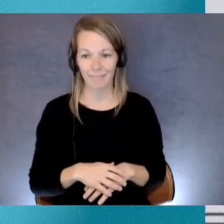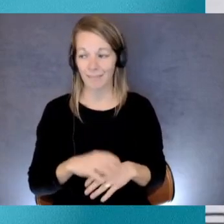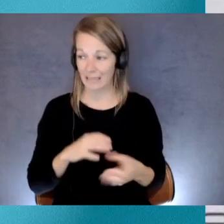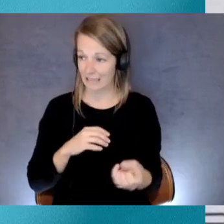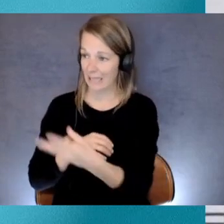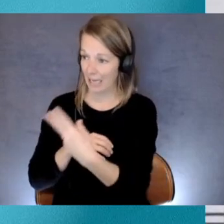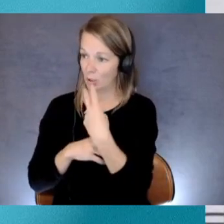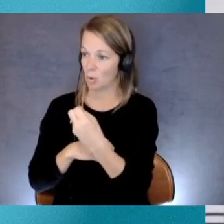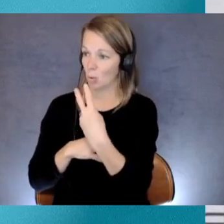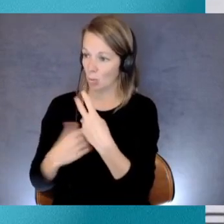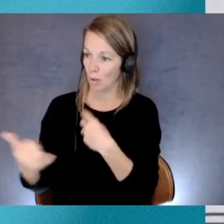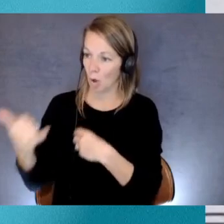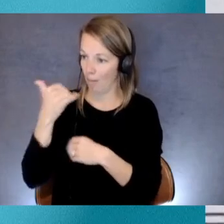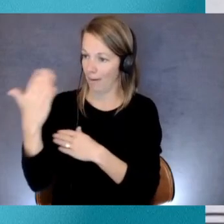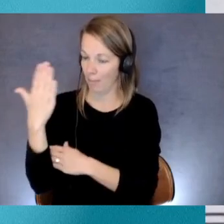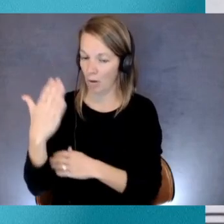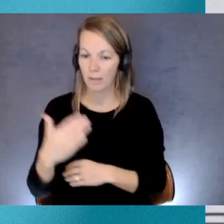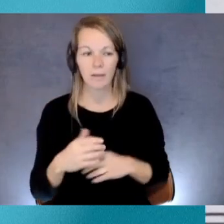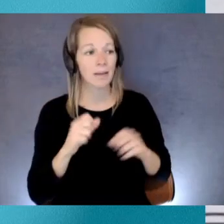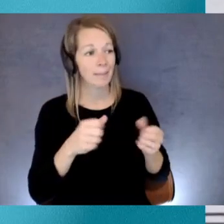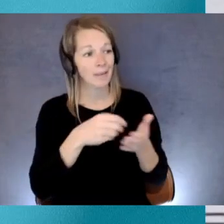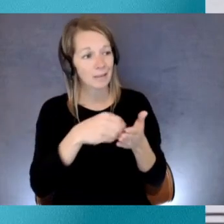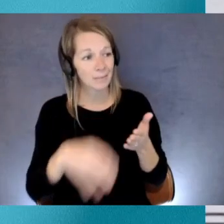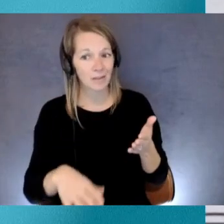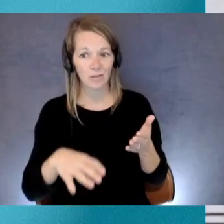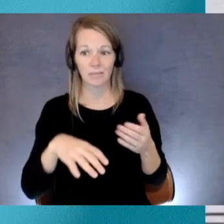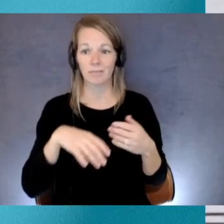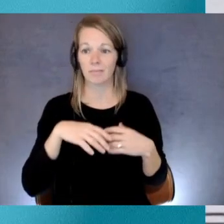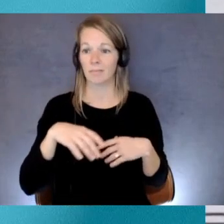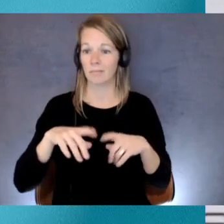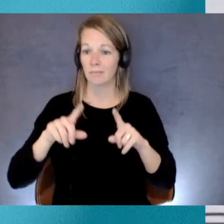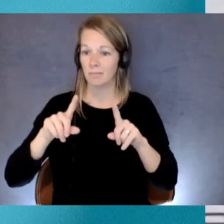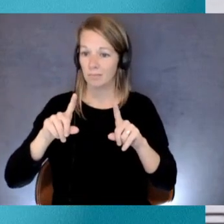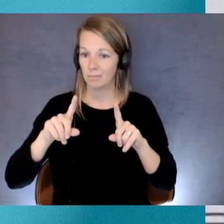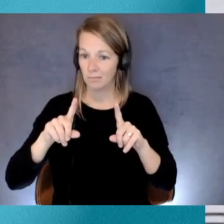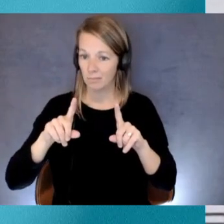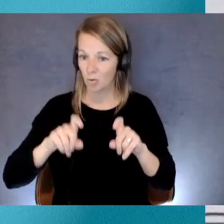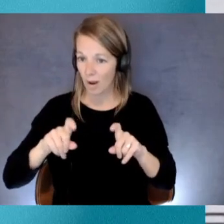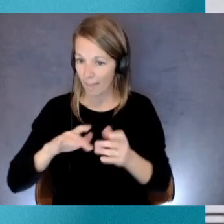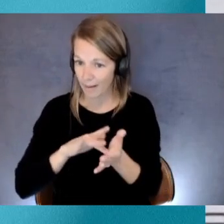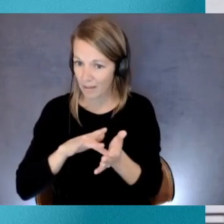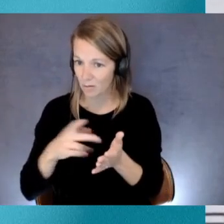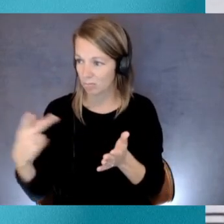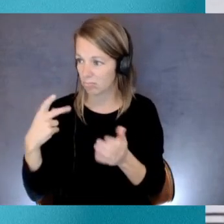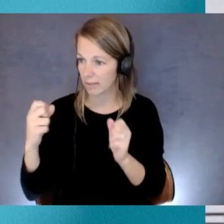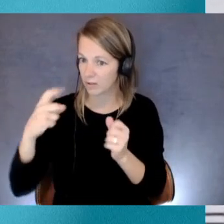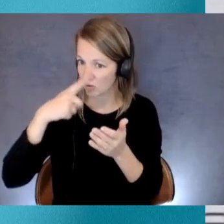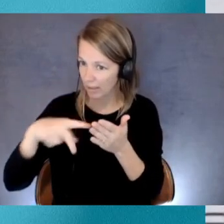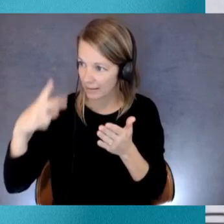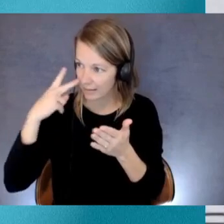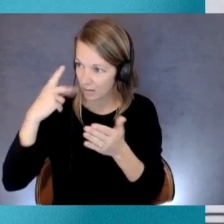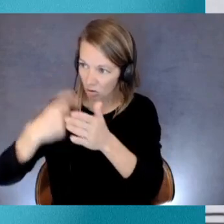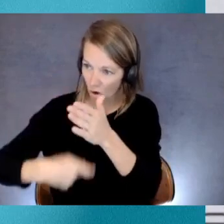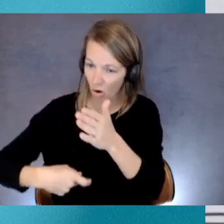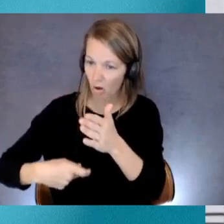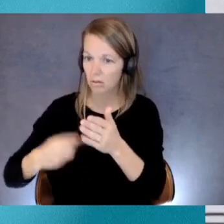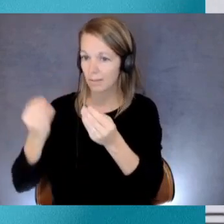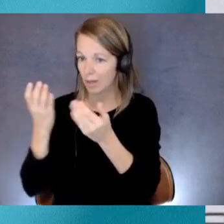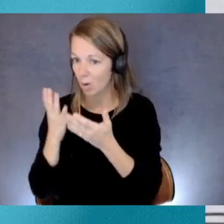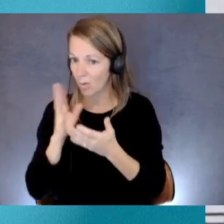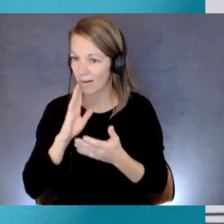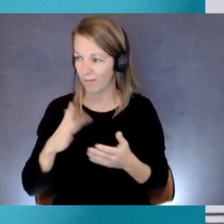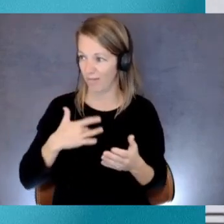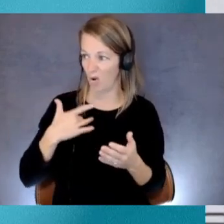That's wonderful. This can be inexpensive and a trial medication, and you or we can check and see how much your cost will be. Let me know if there's side effects.